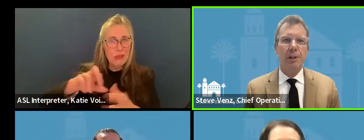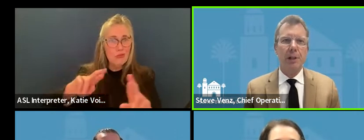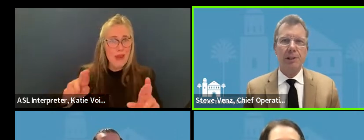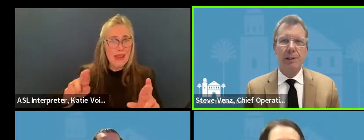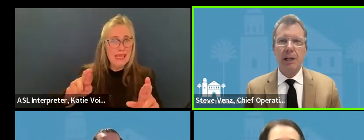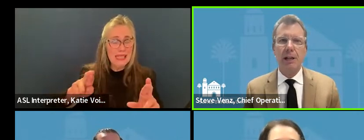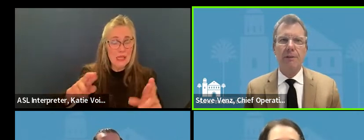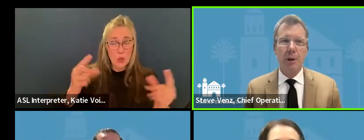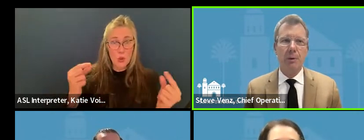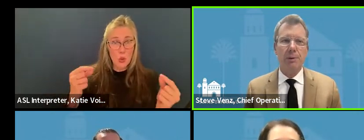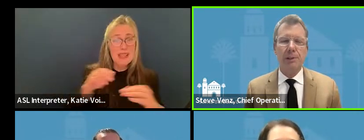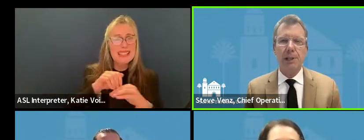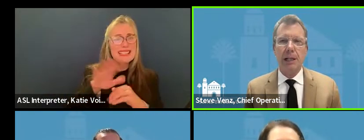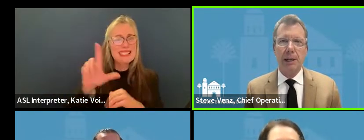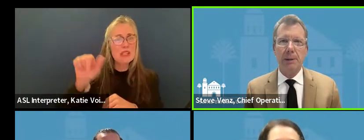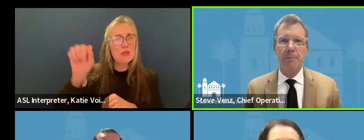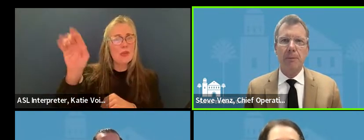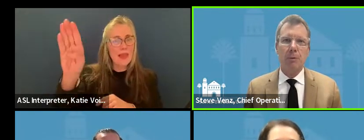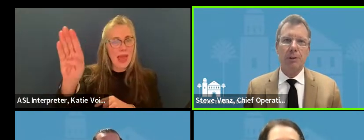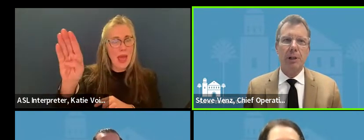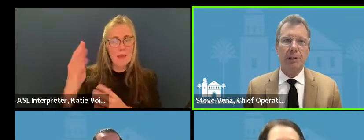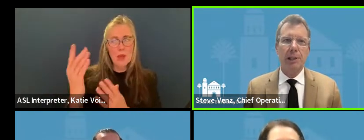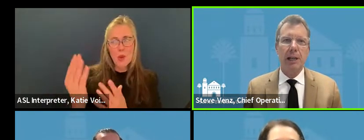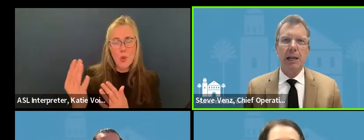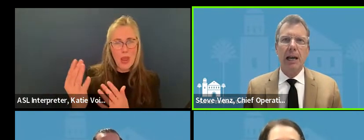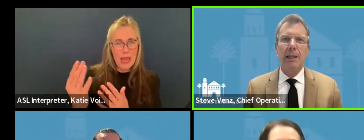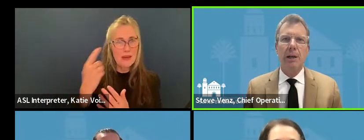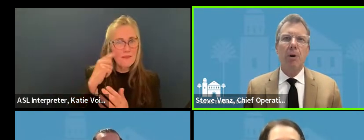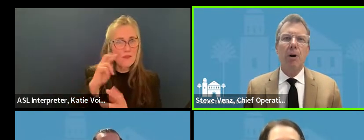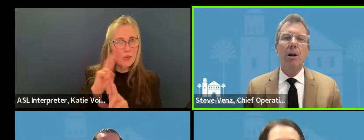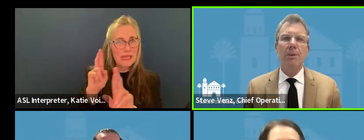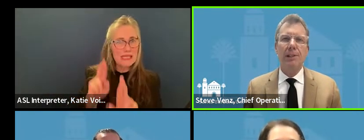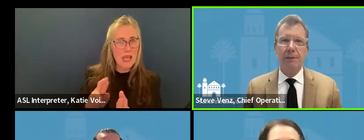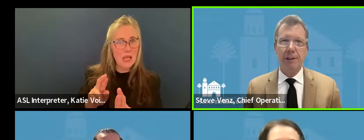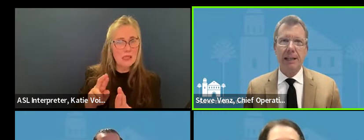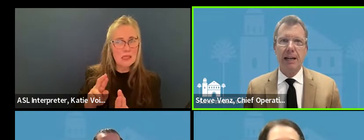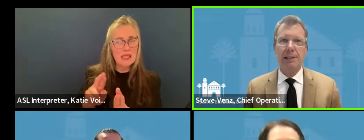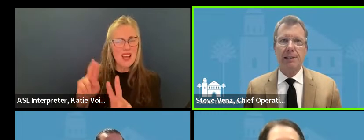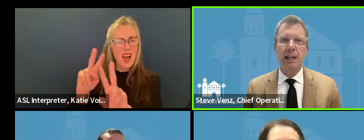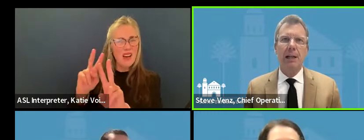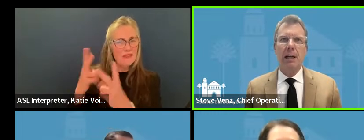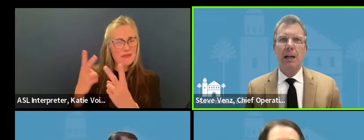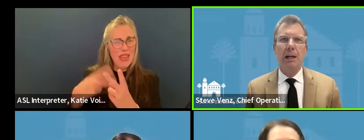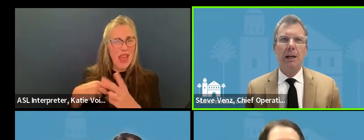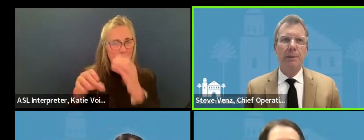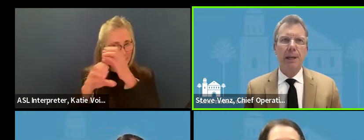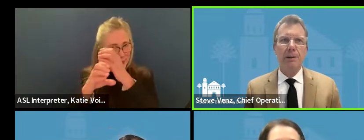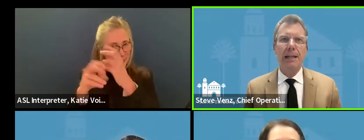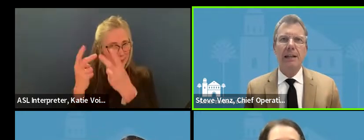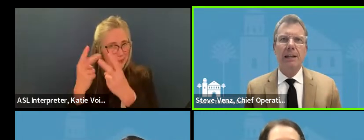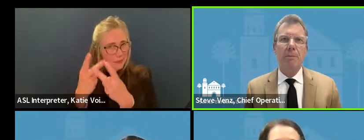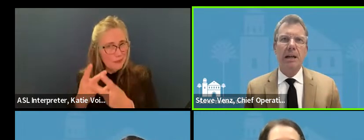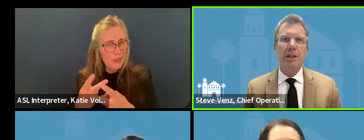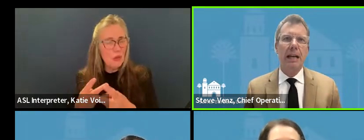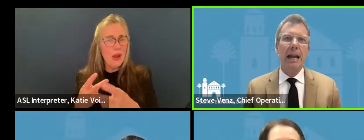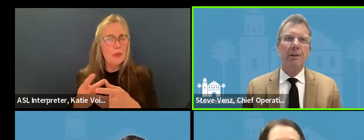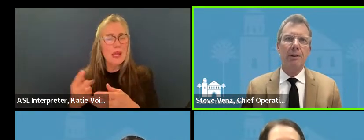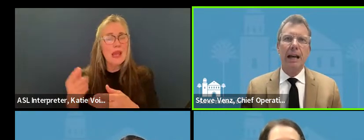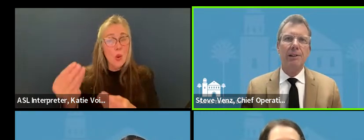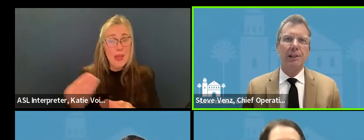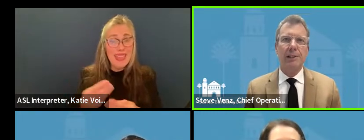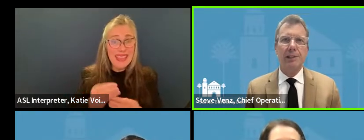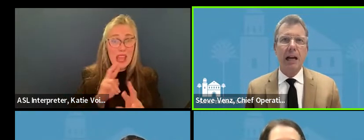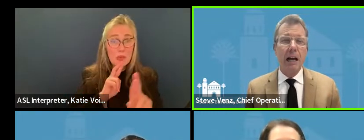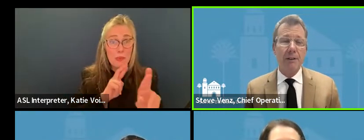the results of those results. And then upon receiving that, they'll take the information and